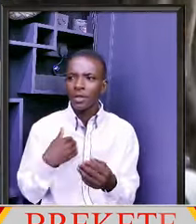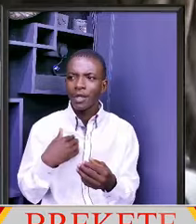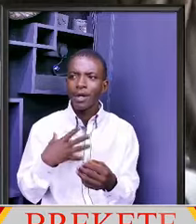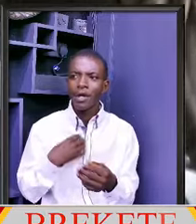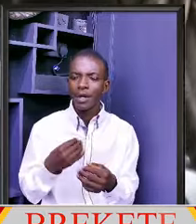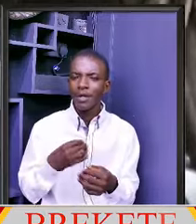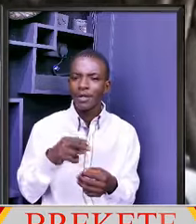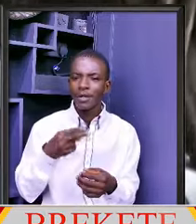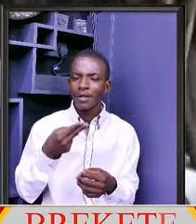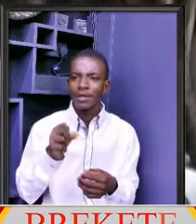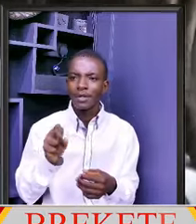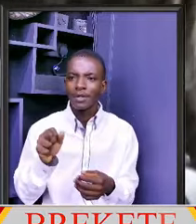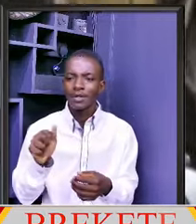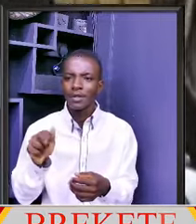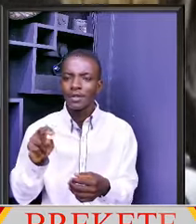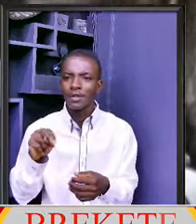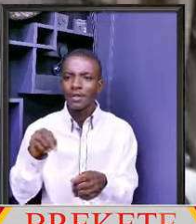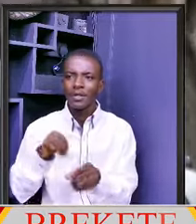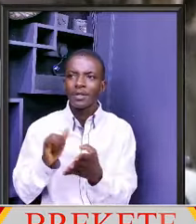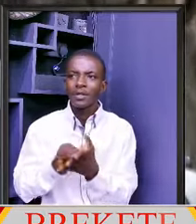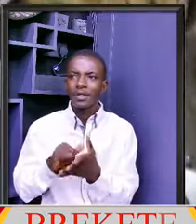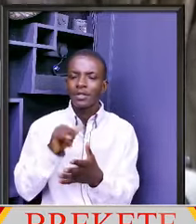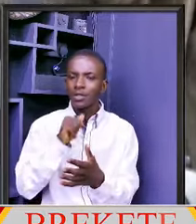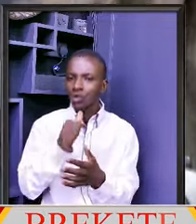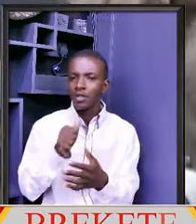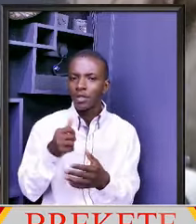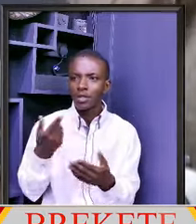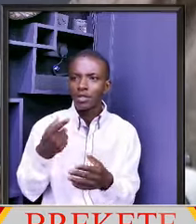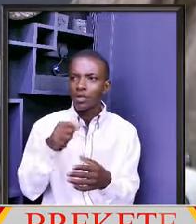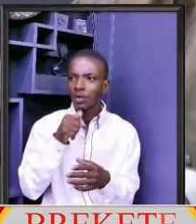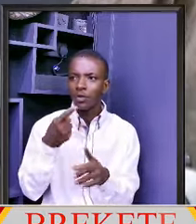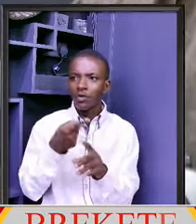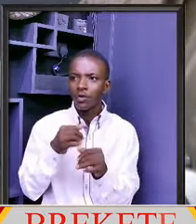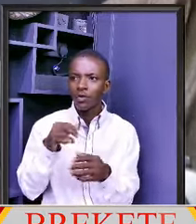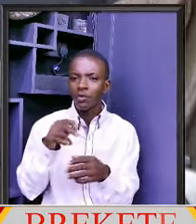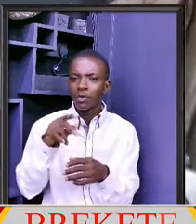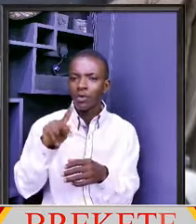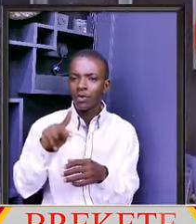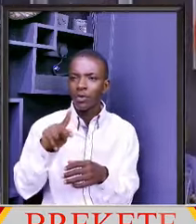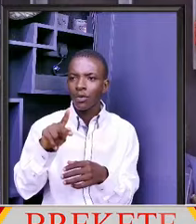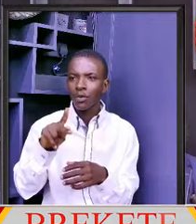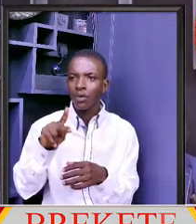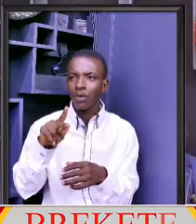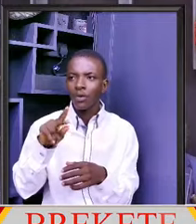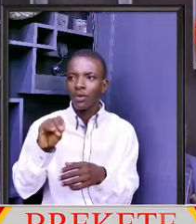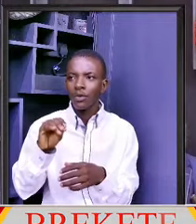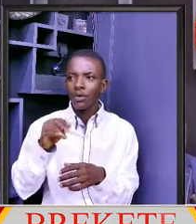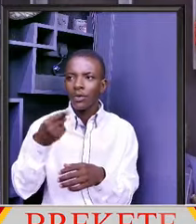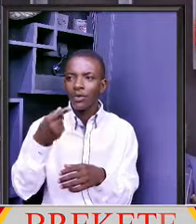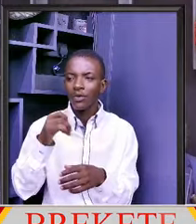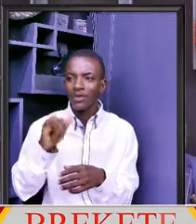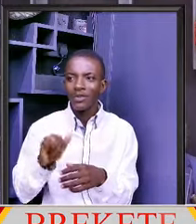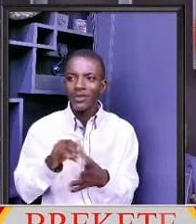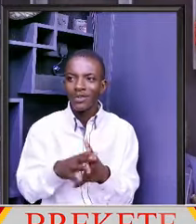Hassan, the Hassan that is there, is he not from Kogi? Yeah. From Kogi, sir. I beg you. My ordinary